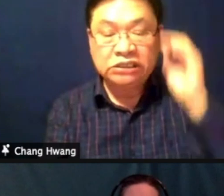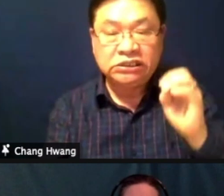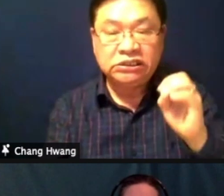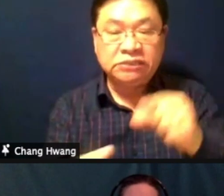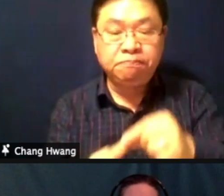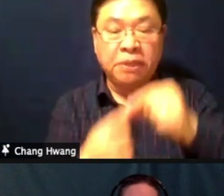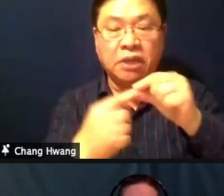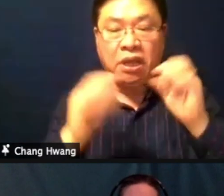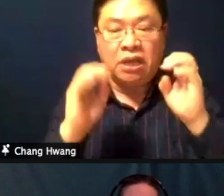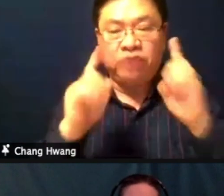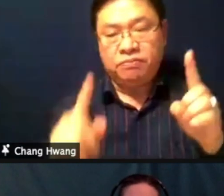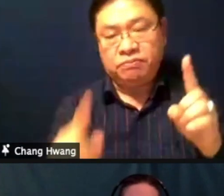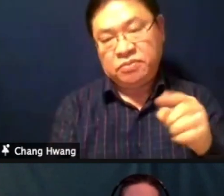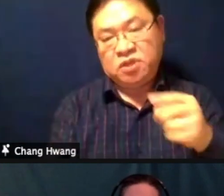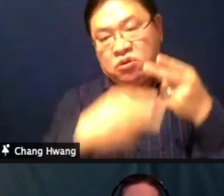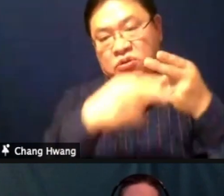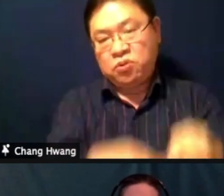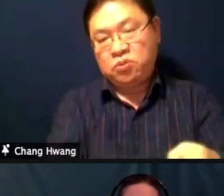So she is known, she does have that name,